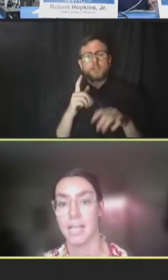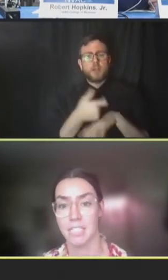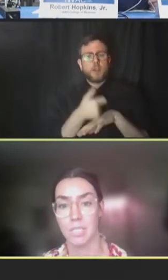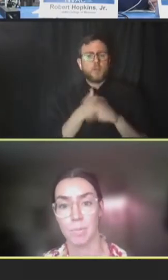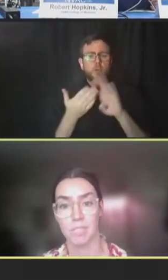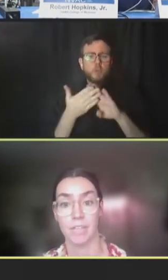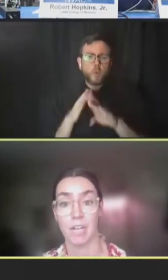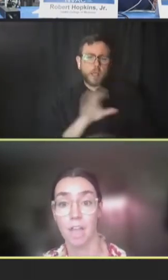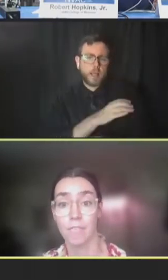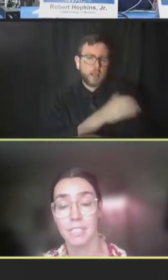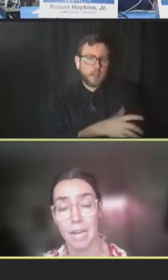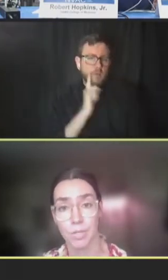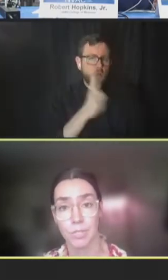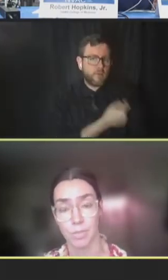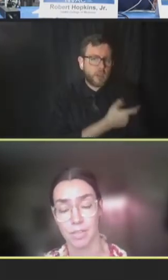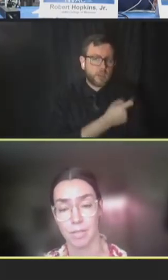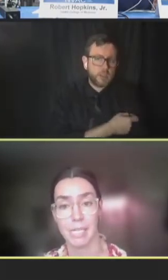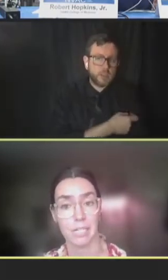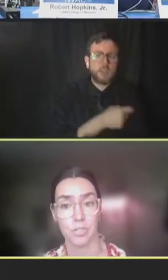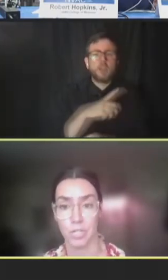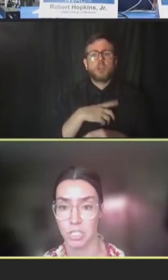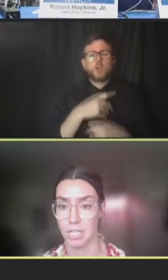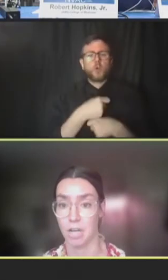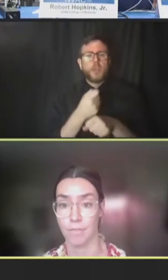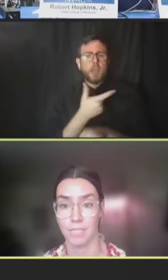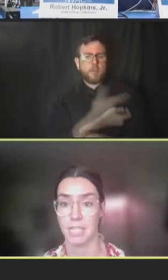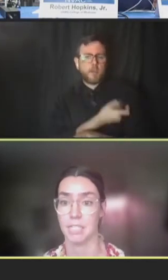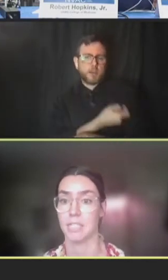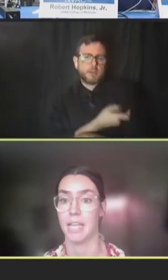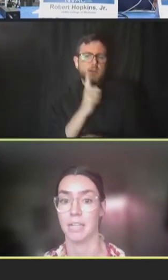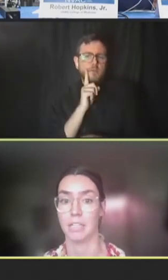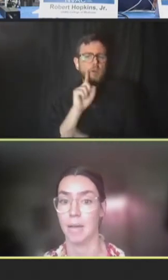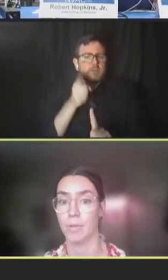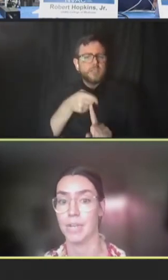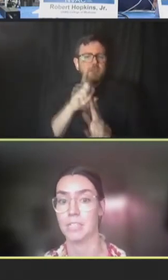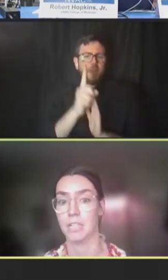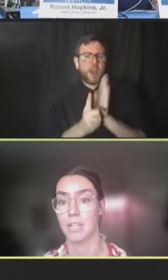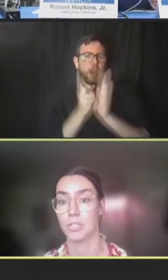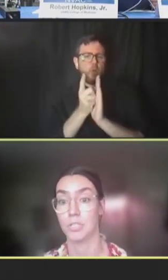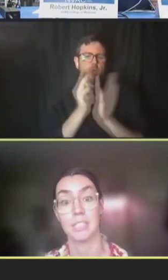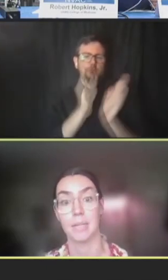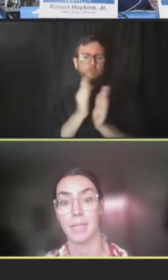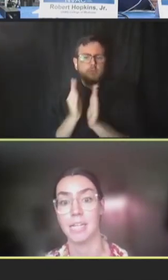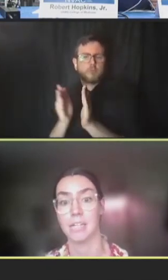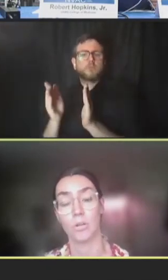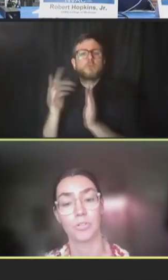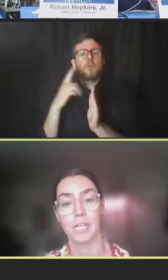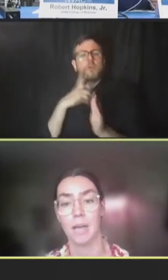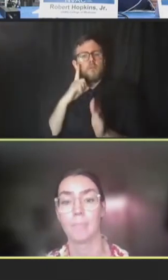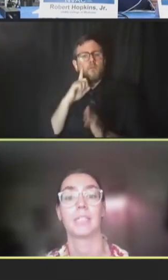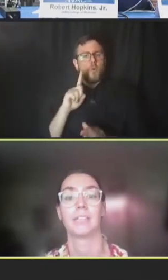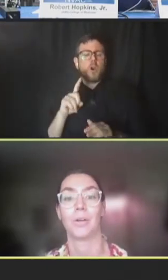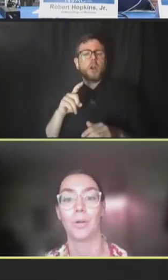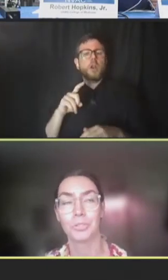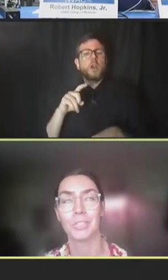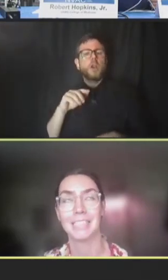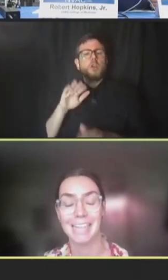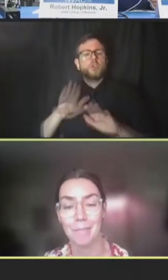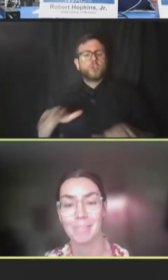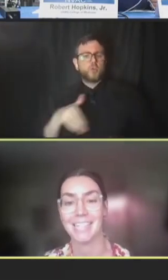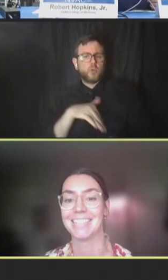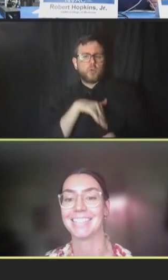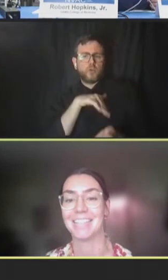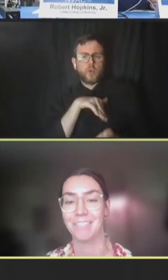create vaccine-specific office hours within pediatrician offices, and collaborate to disseminate